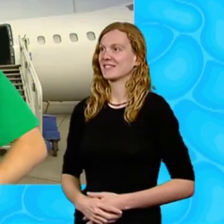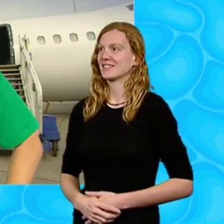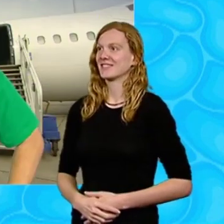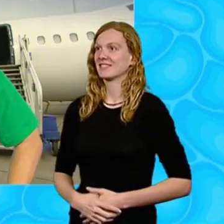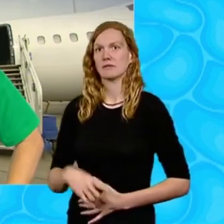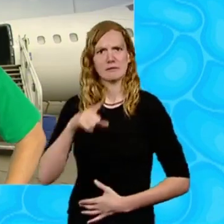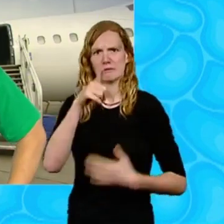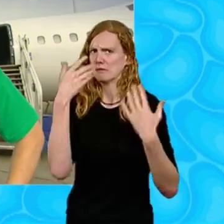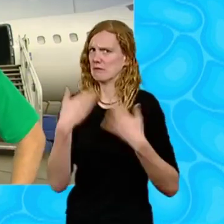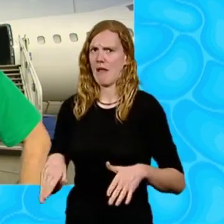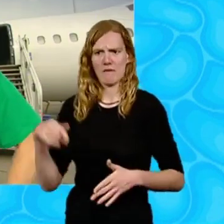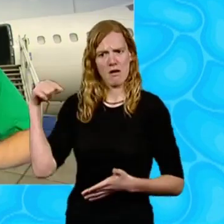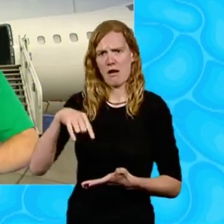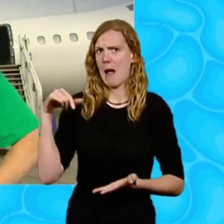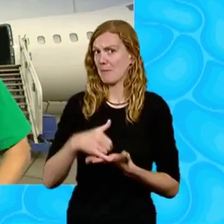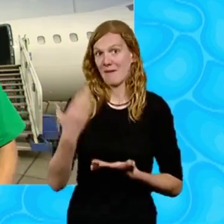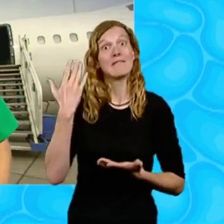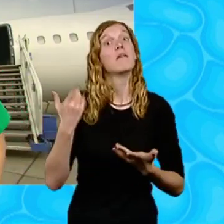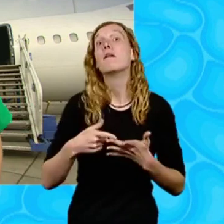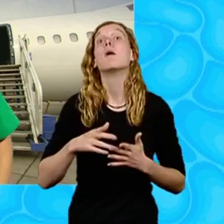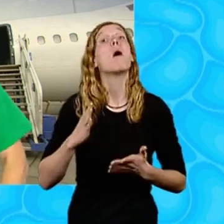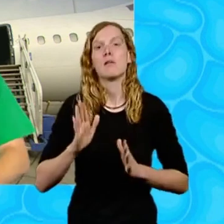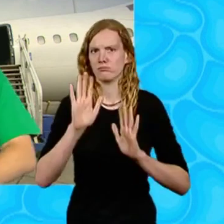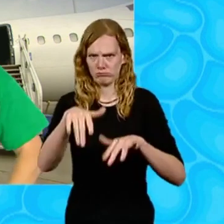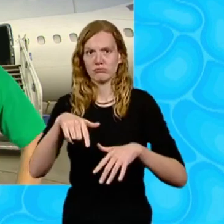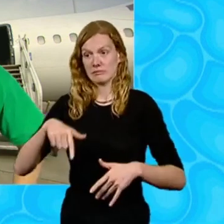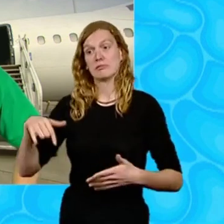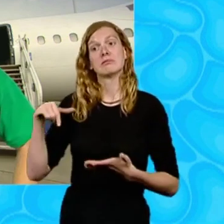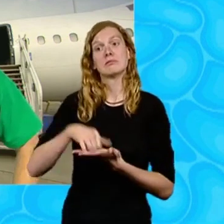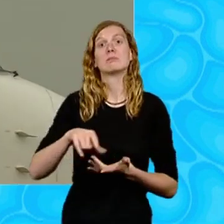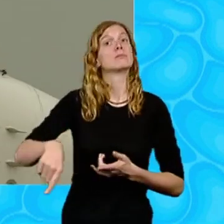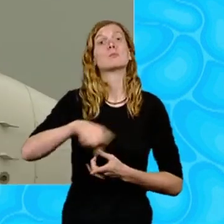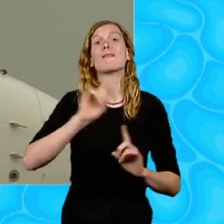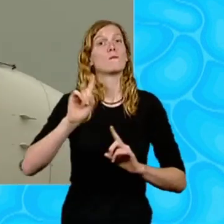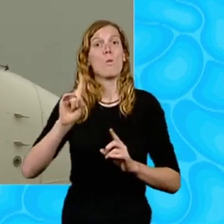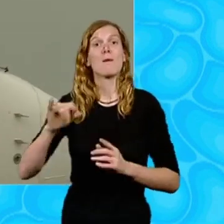If you've never been to an airport before, it's a bit like a giant car park for planes.